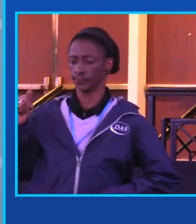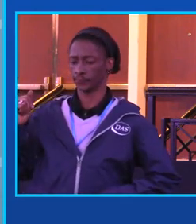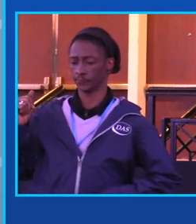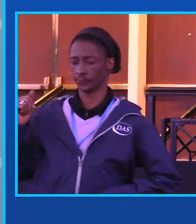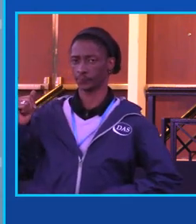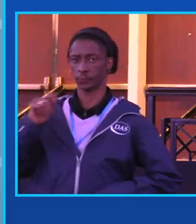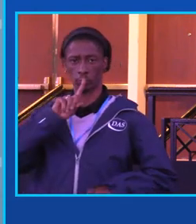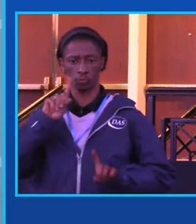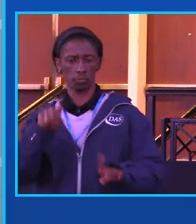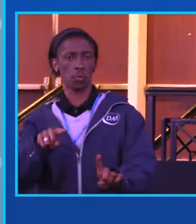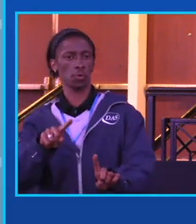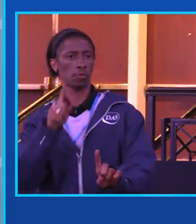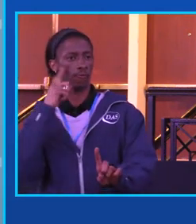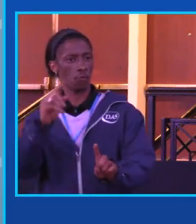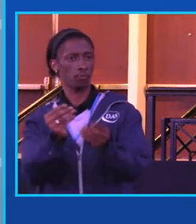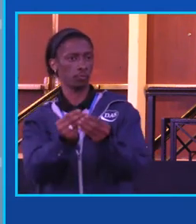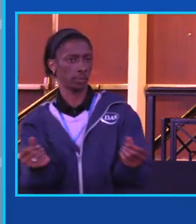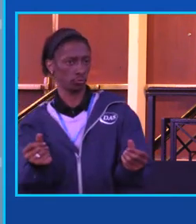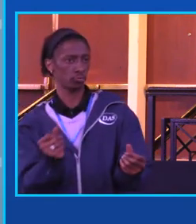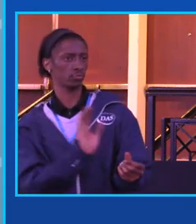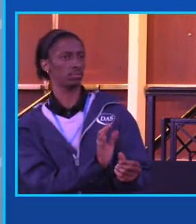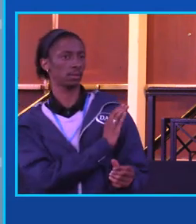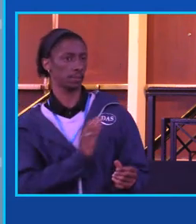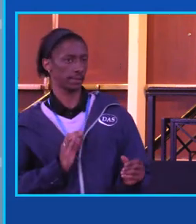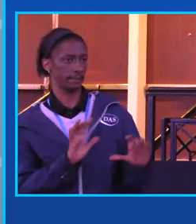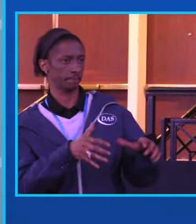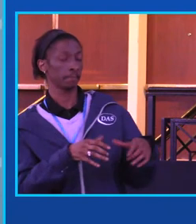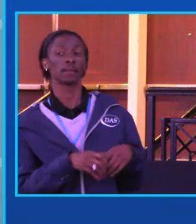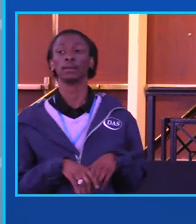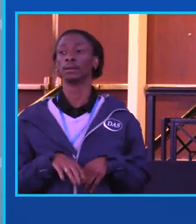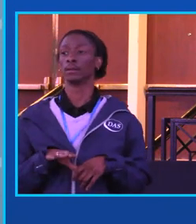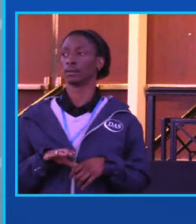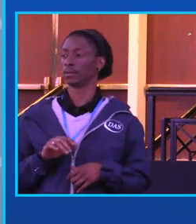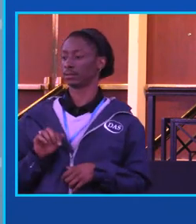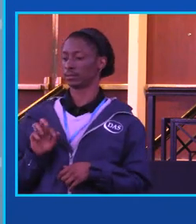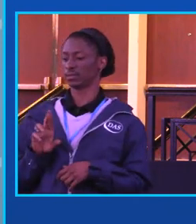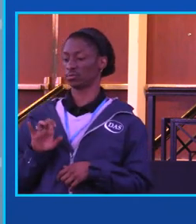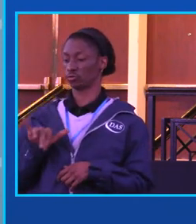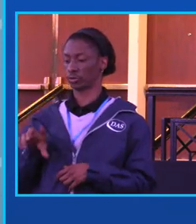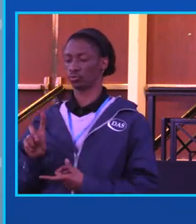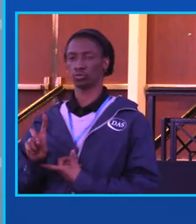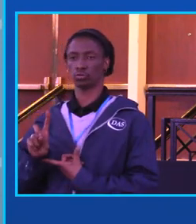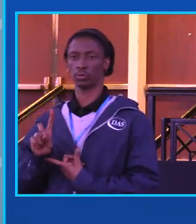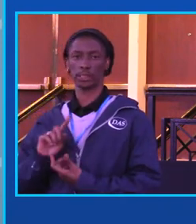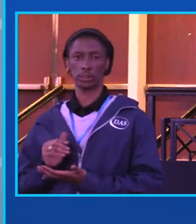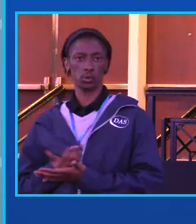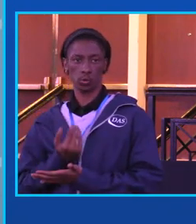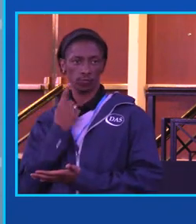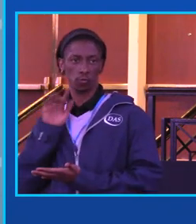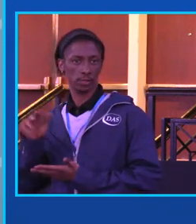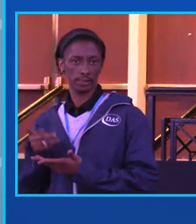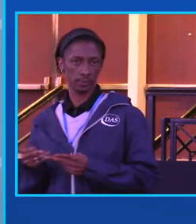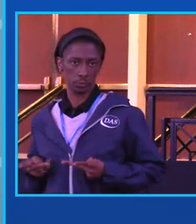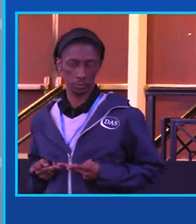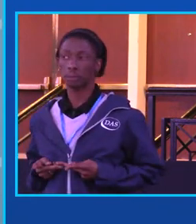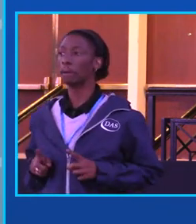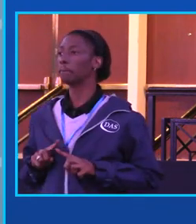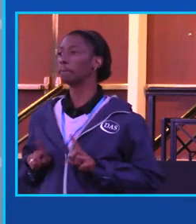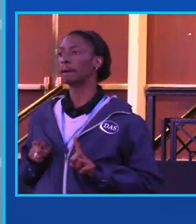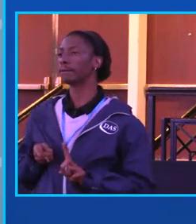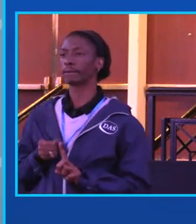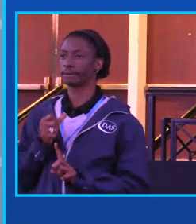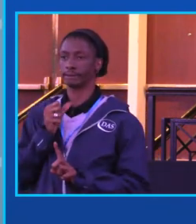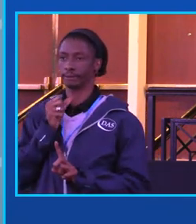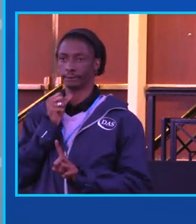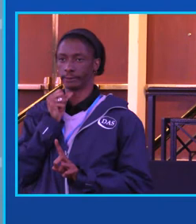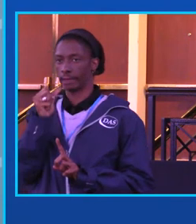the report of the Resolutions Committee. Now, Rich is new to this role, but he is not a